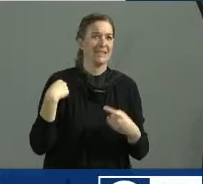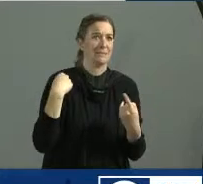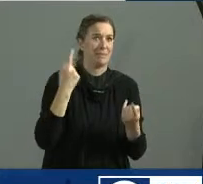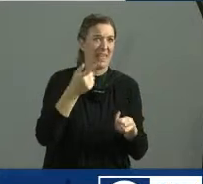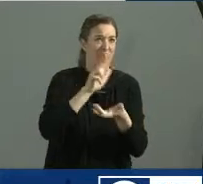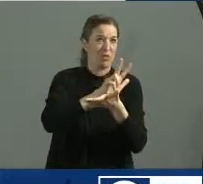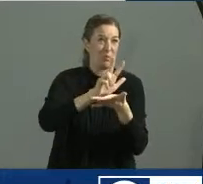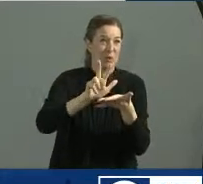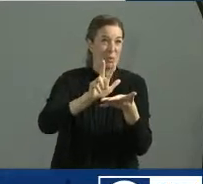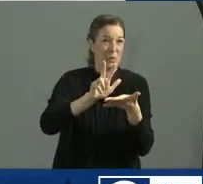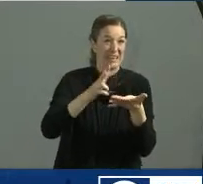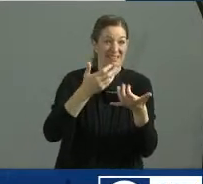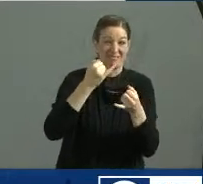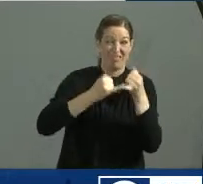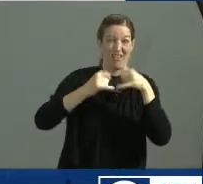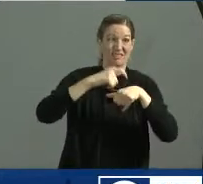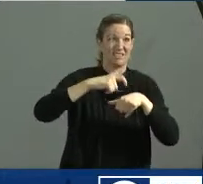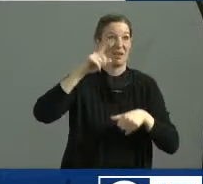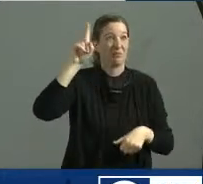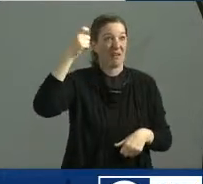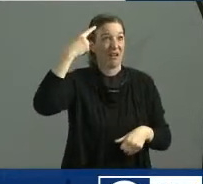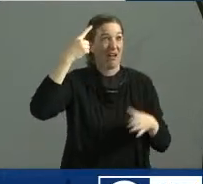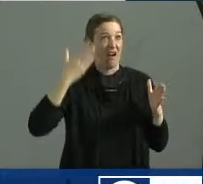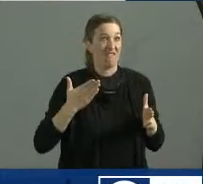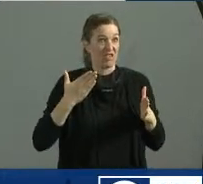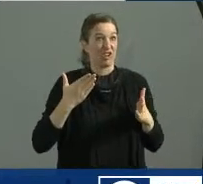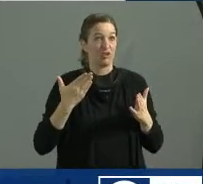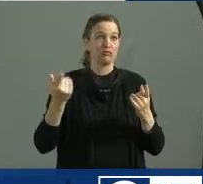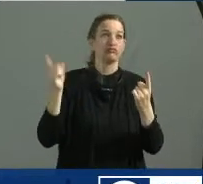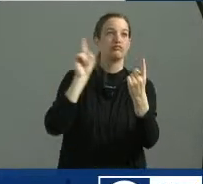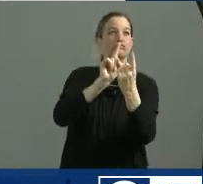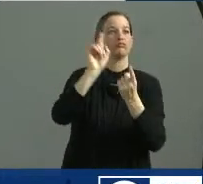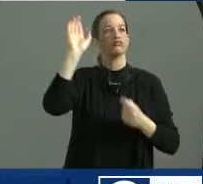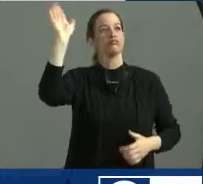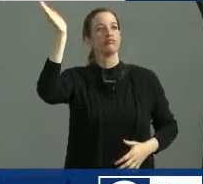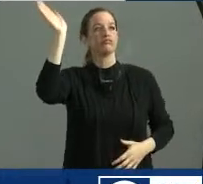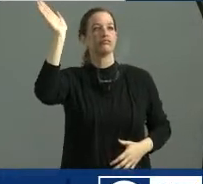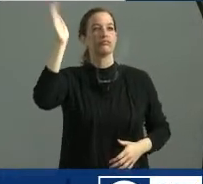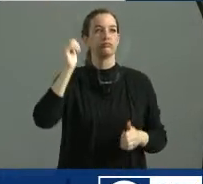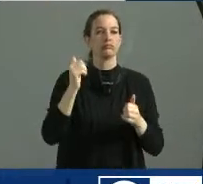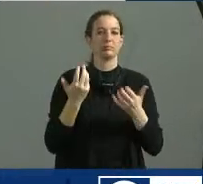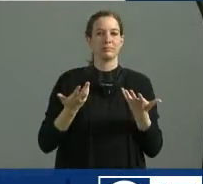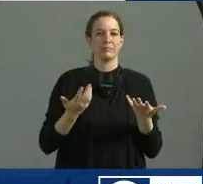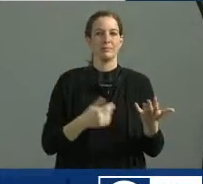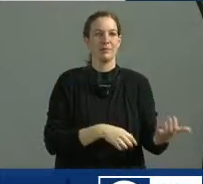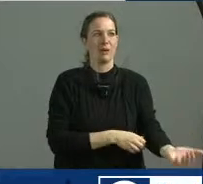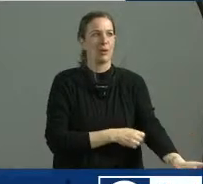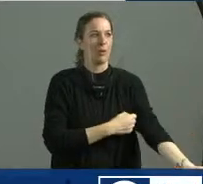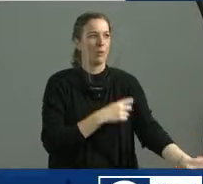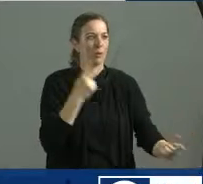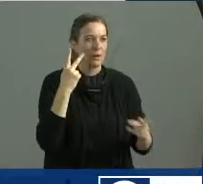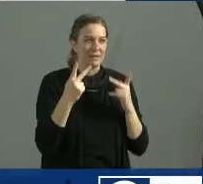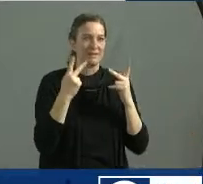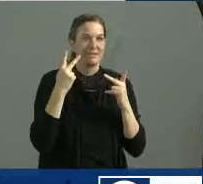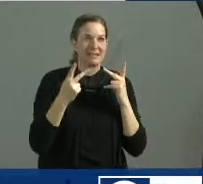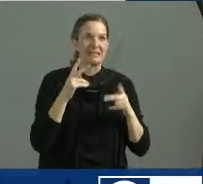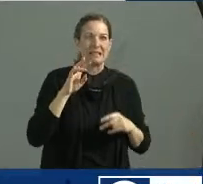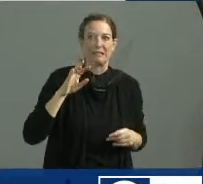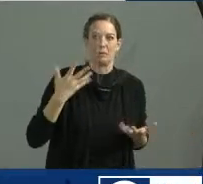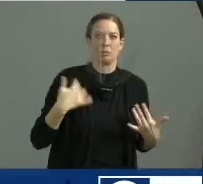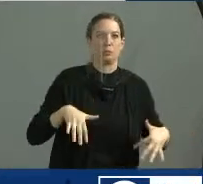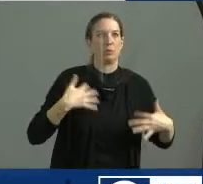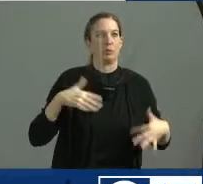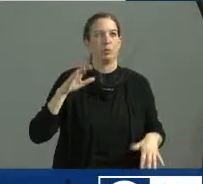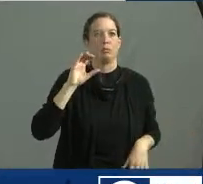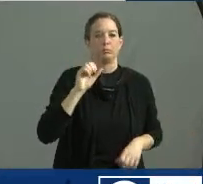front answering questions as we've seen this COVID just erupt with cases and 76,000 alone, just 8 days into